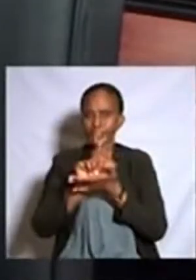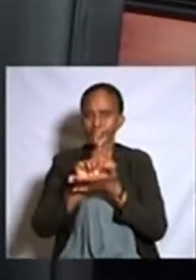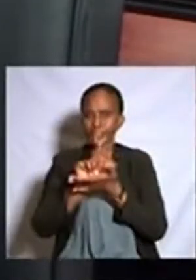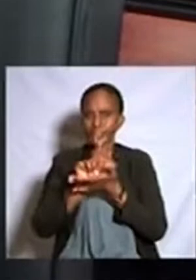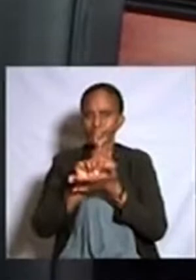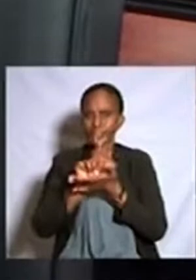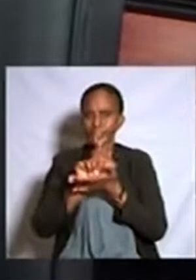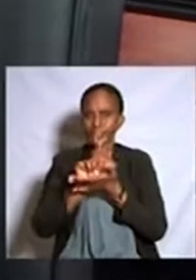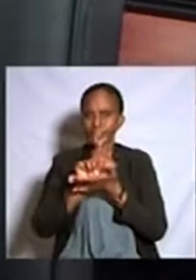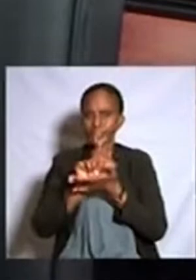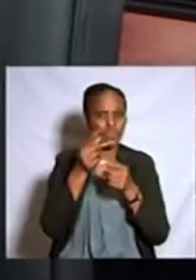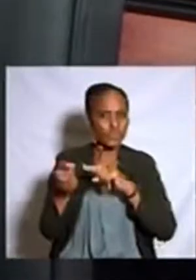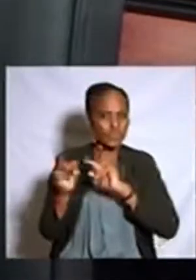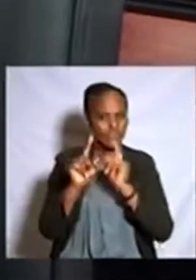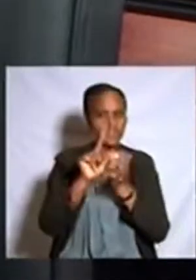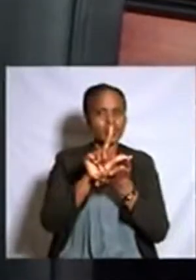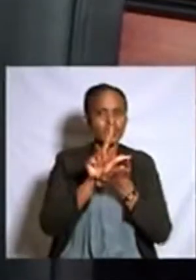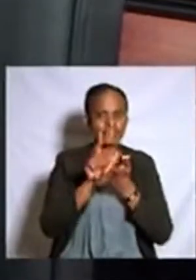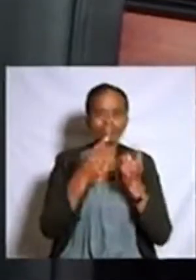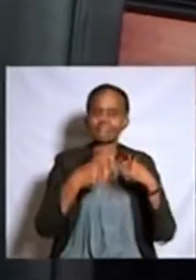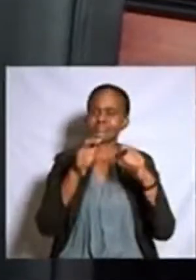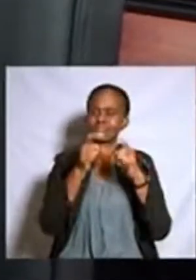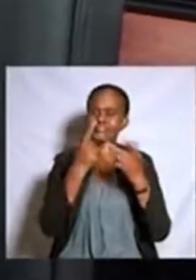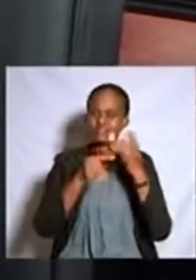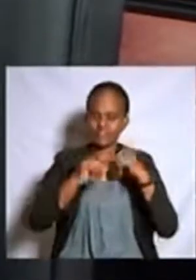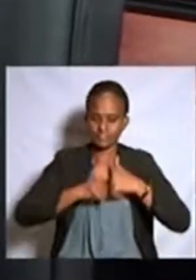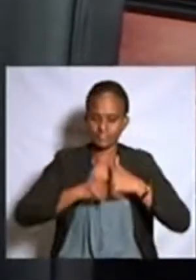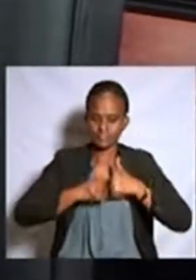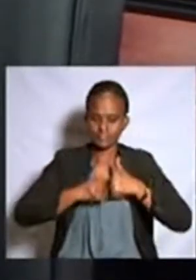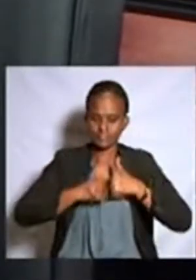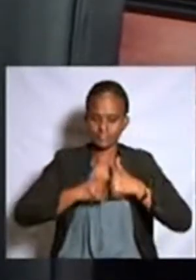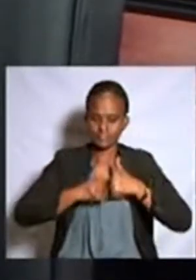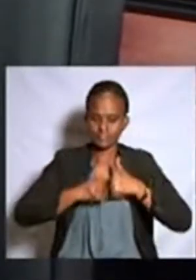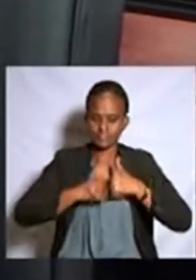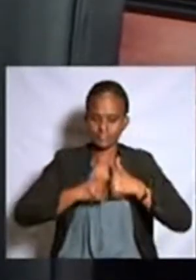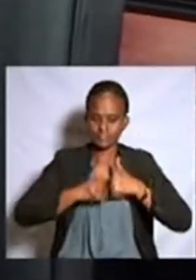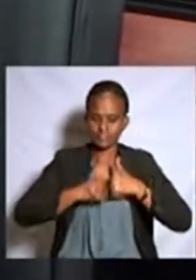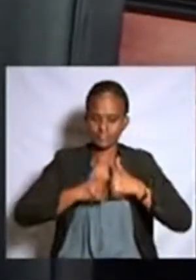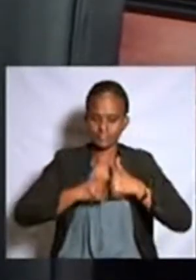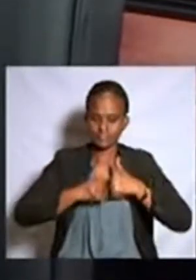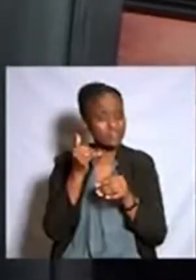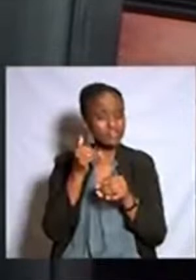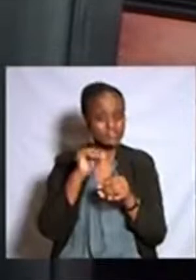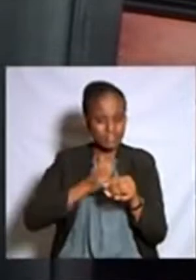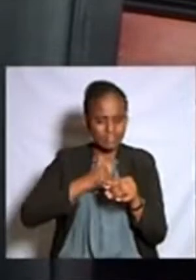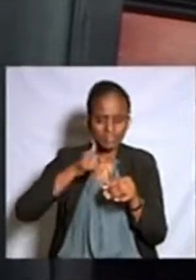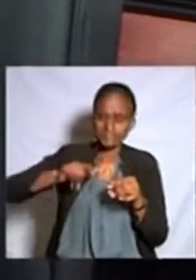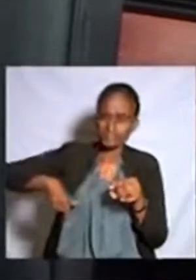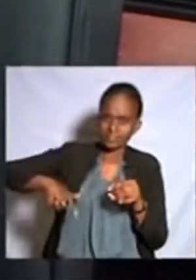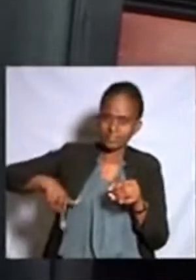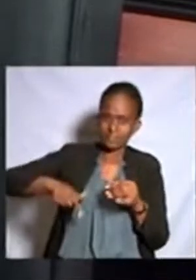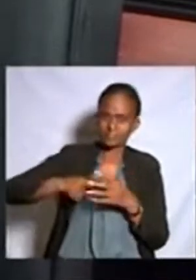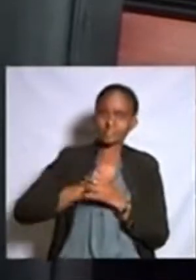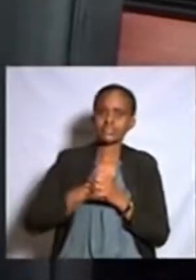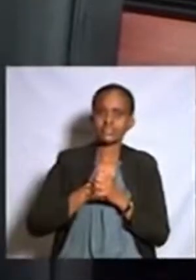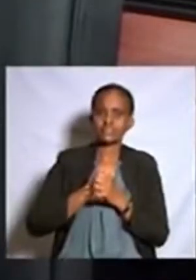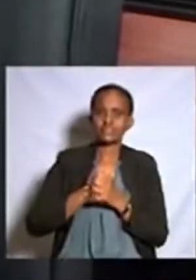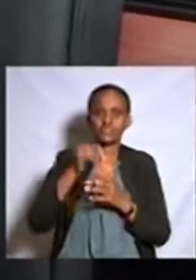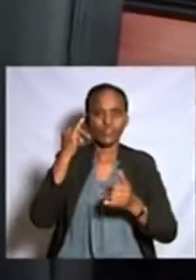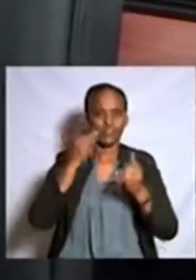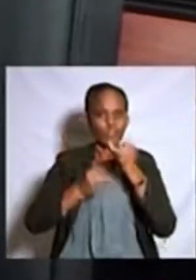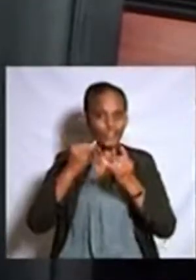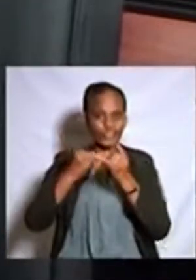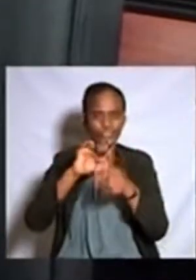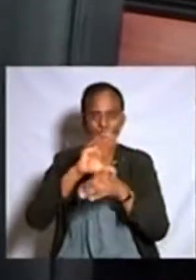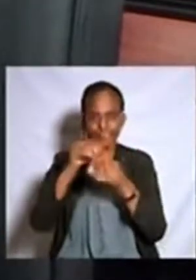Chair, it's just those particular challenges which we faced, and these have been the reasons why we delayed in terms of concluding